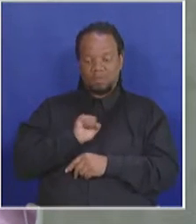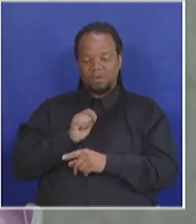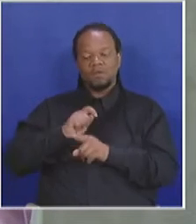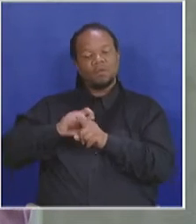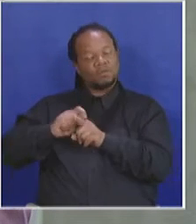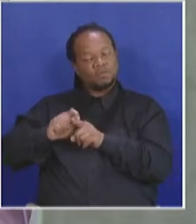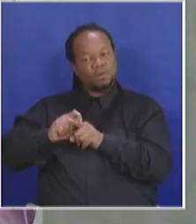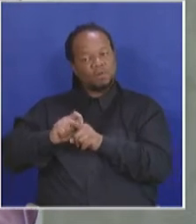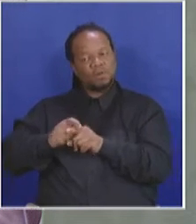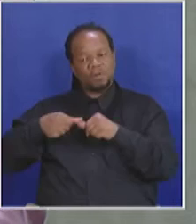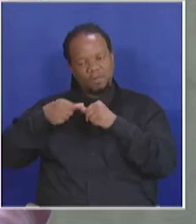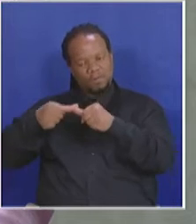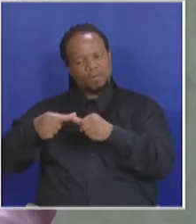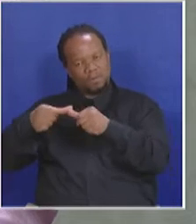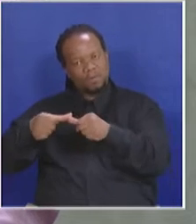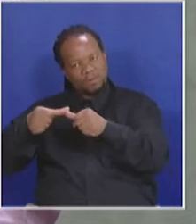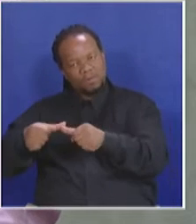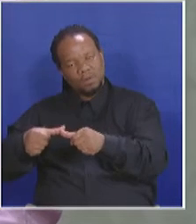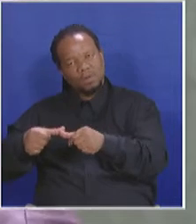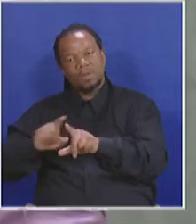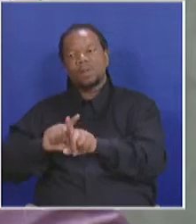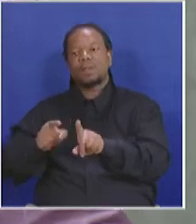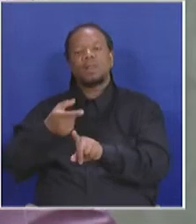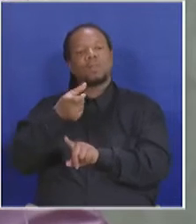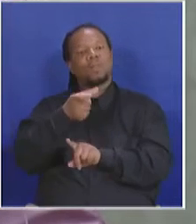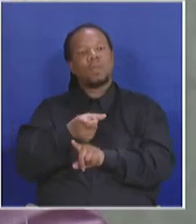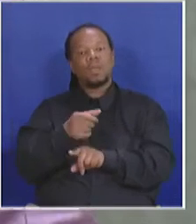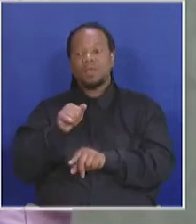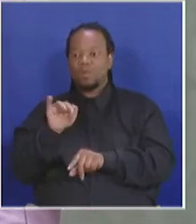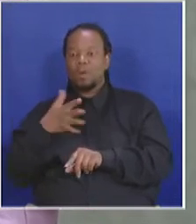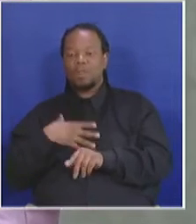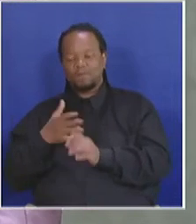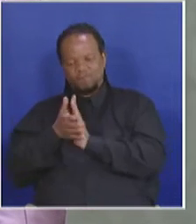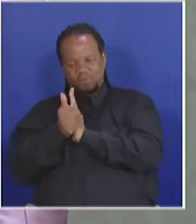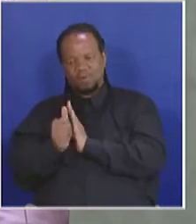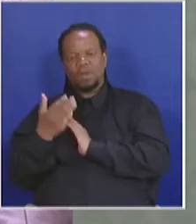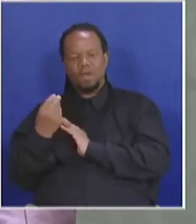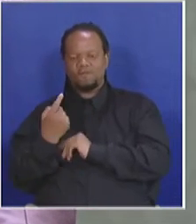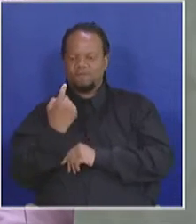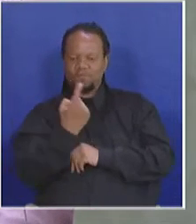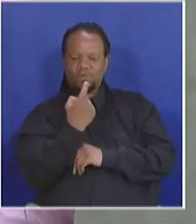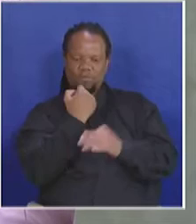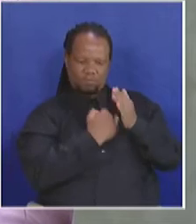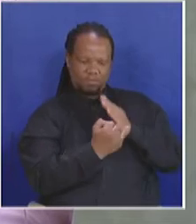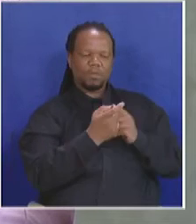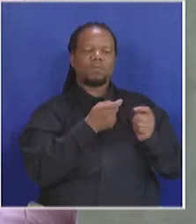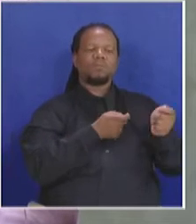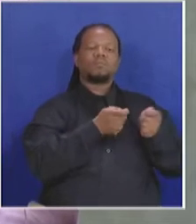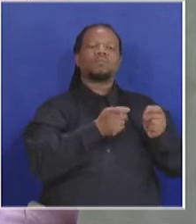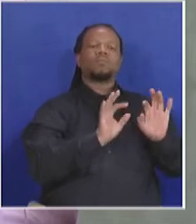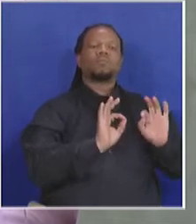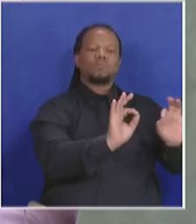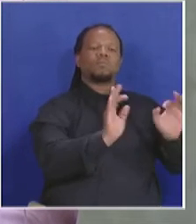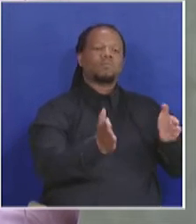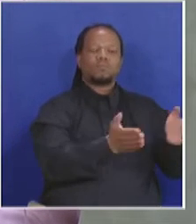Agriculture until such time that beneficiaries are sufficiently equipped to run a successful project on their own.